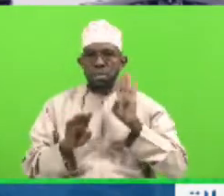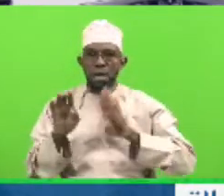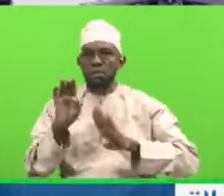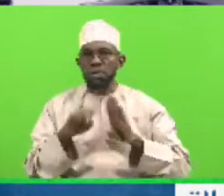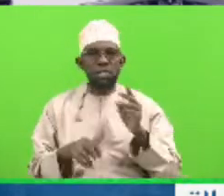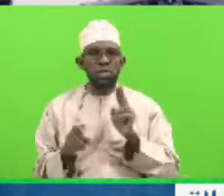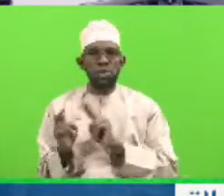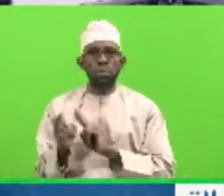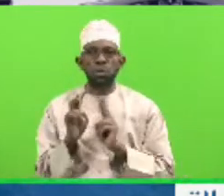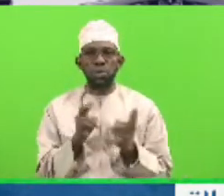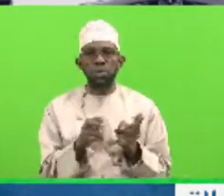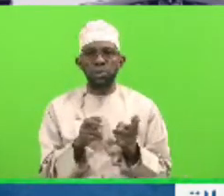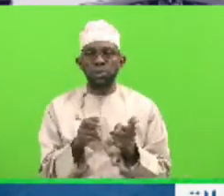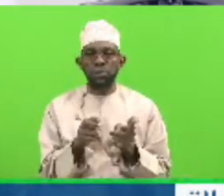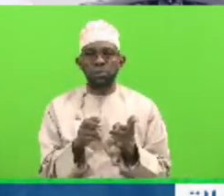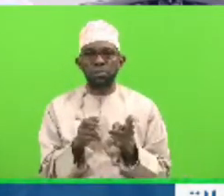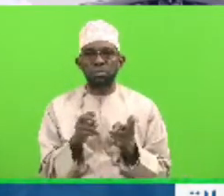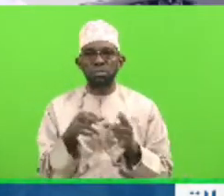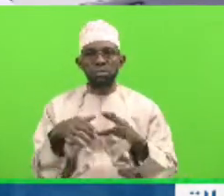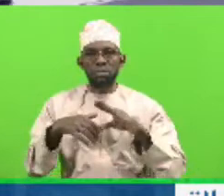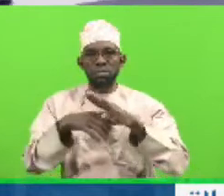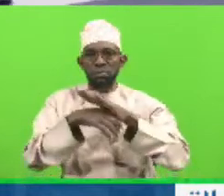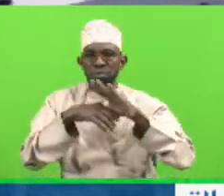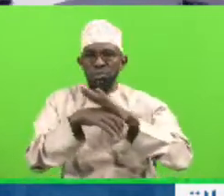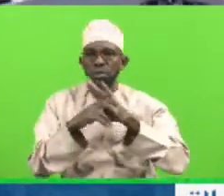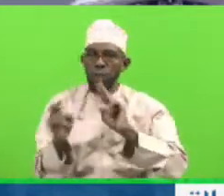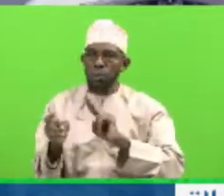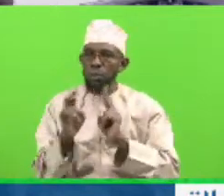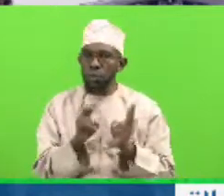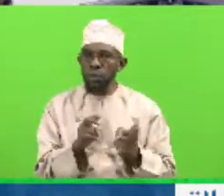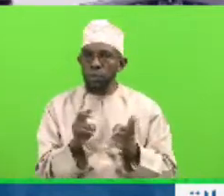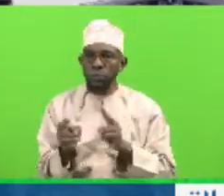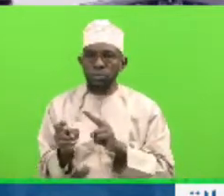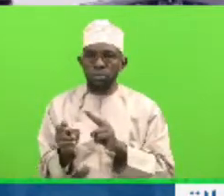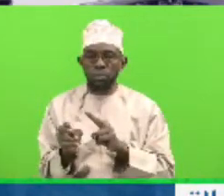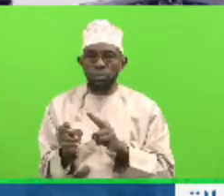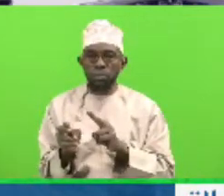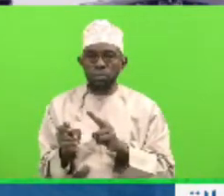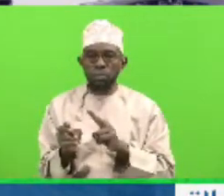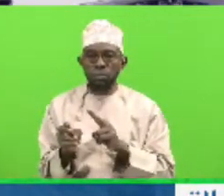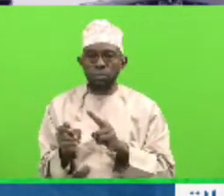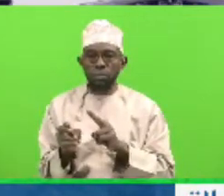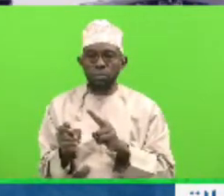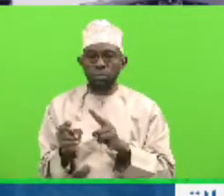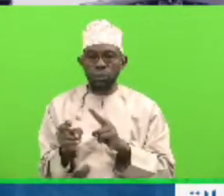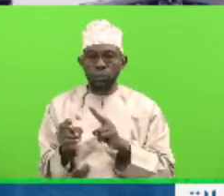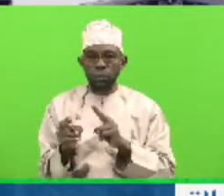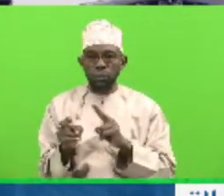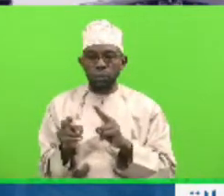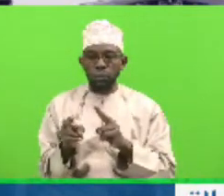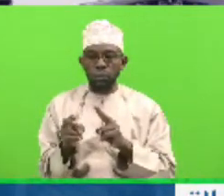normal. That's their agenda. That this behavior is normal,